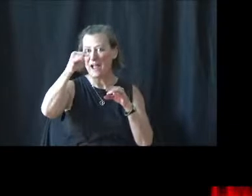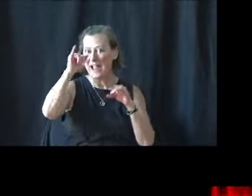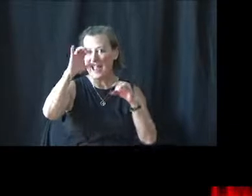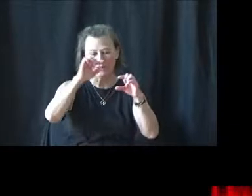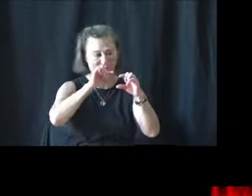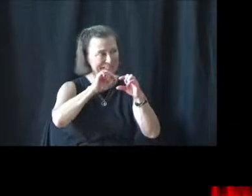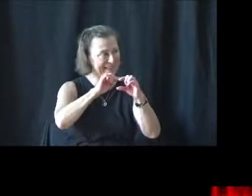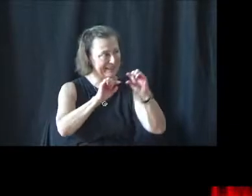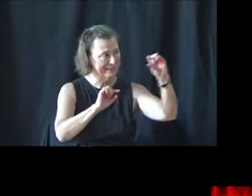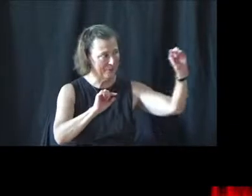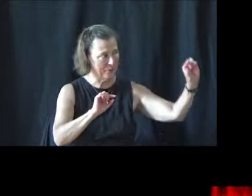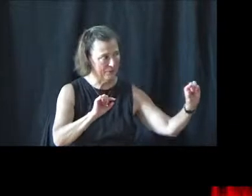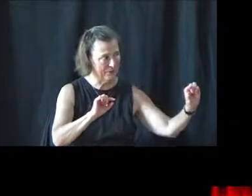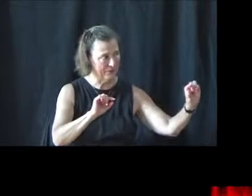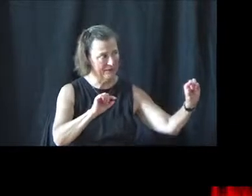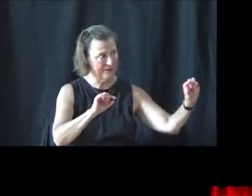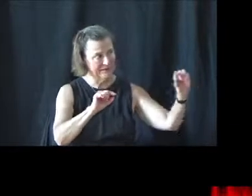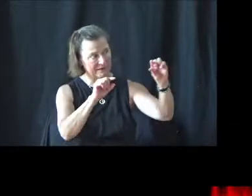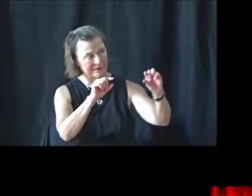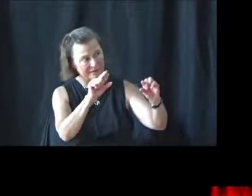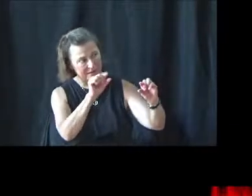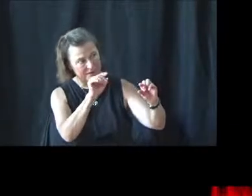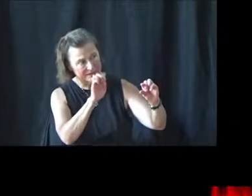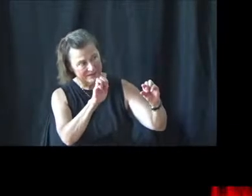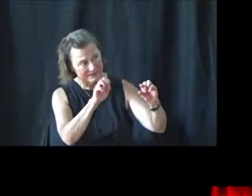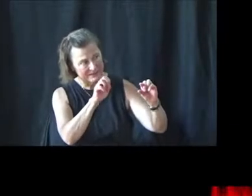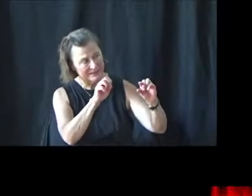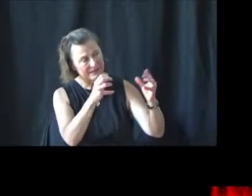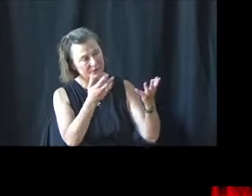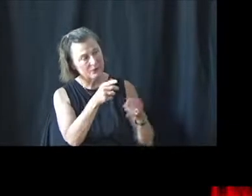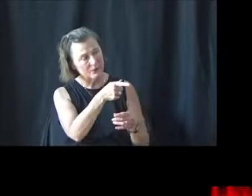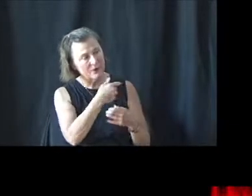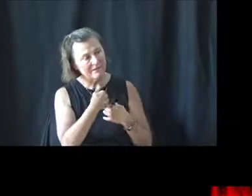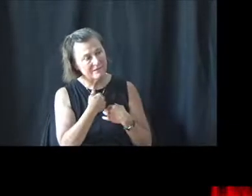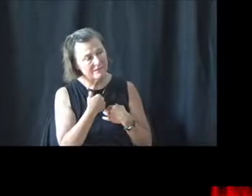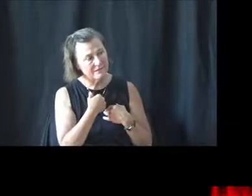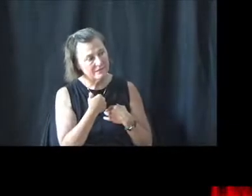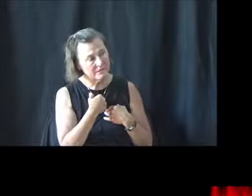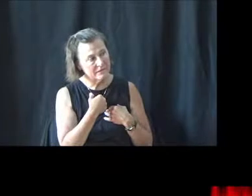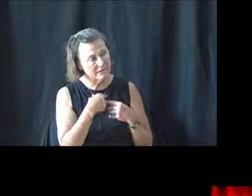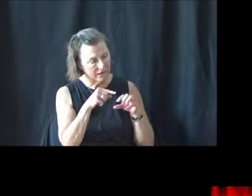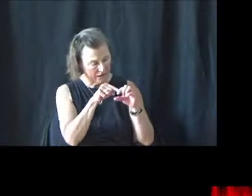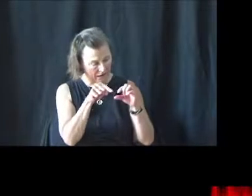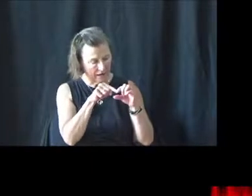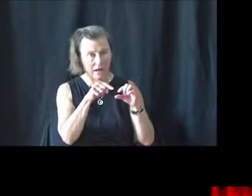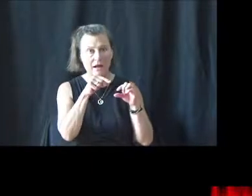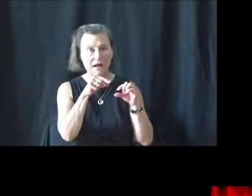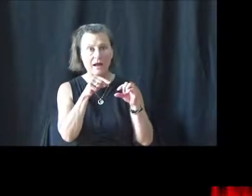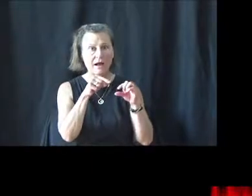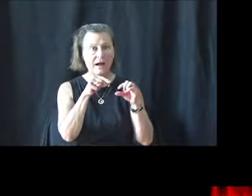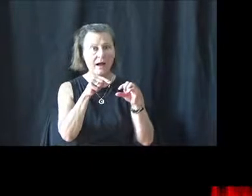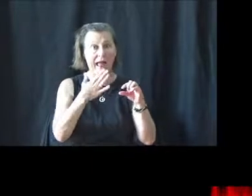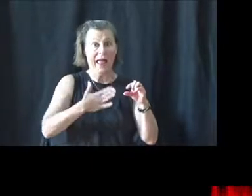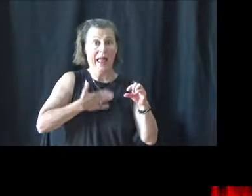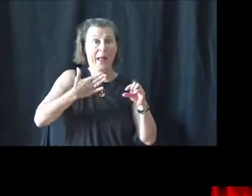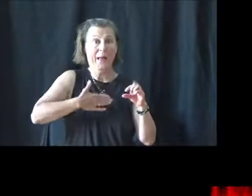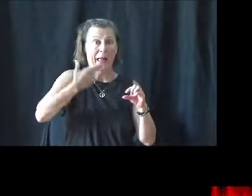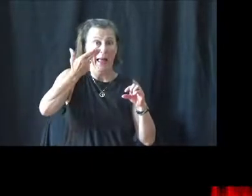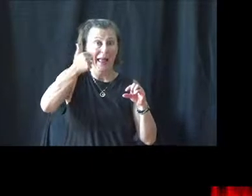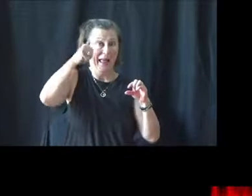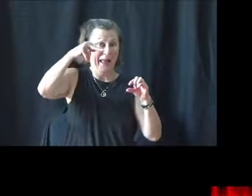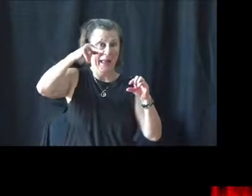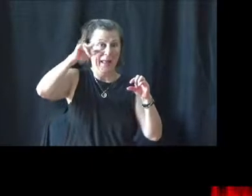on the altar. Zoe, you want to go next? Which one did you get? You got yellow that says